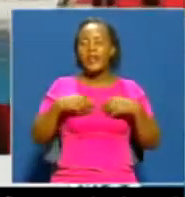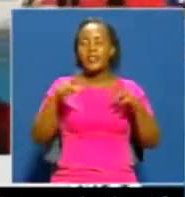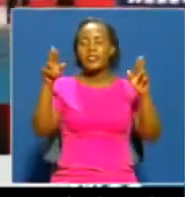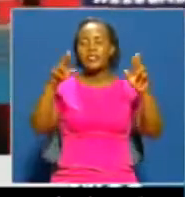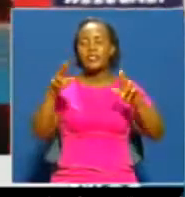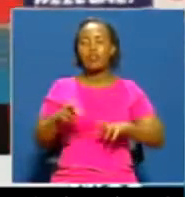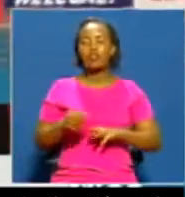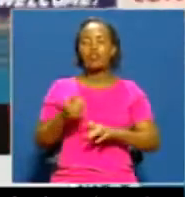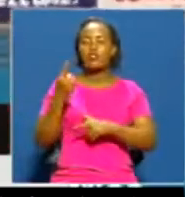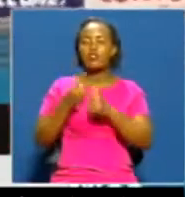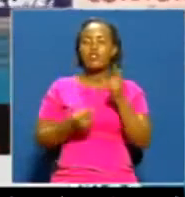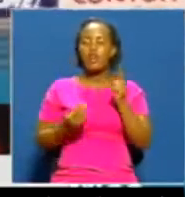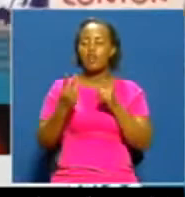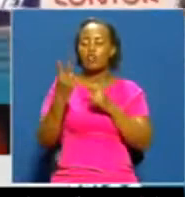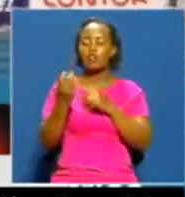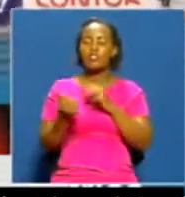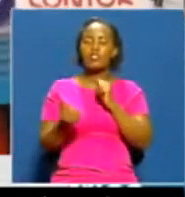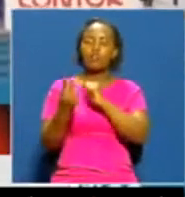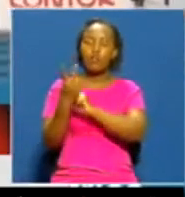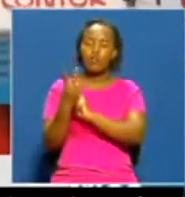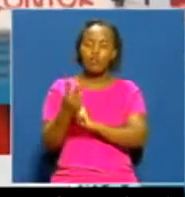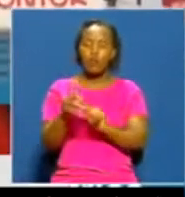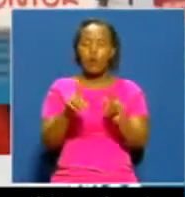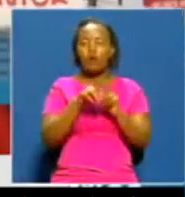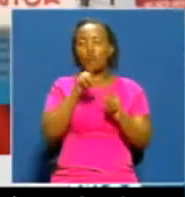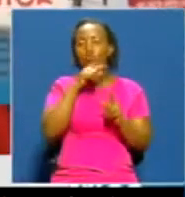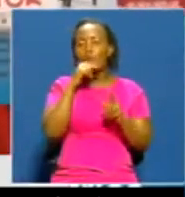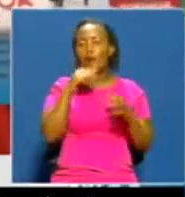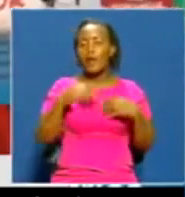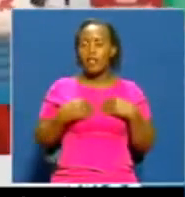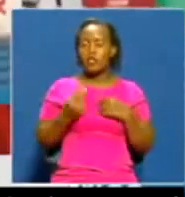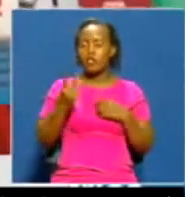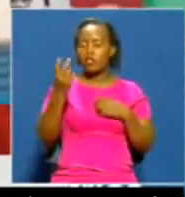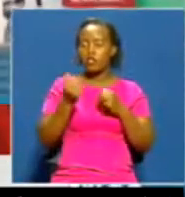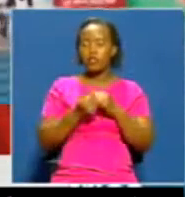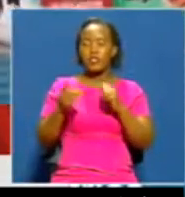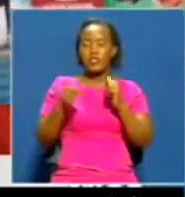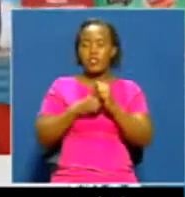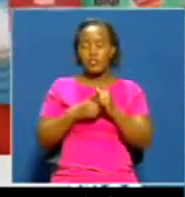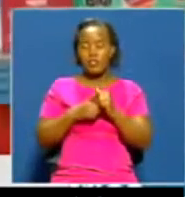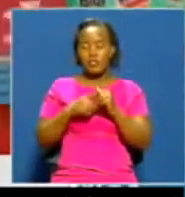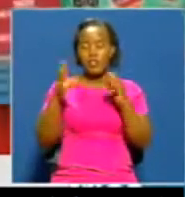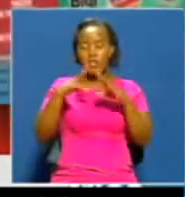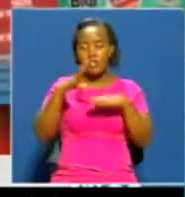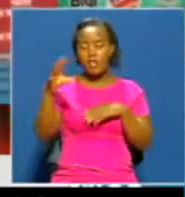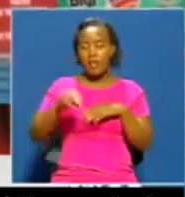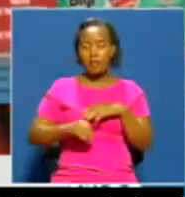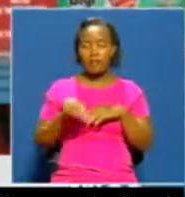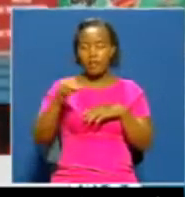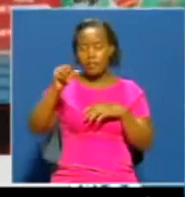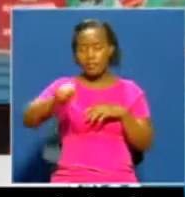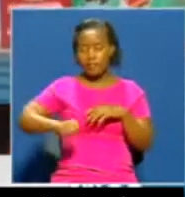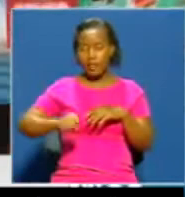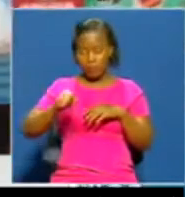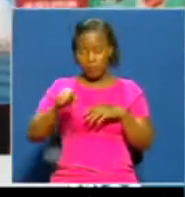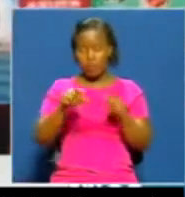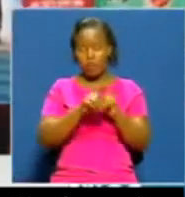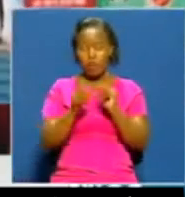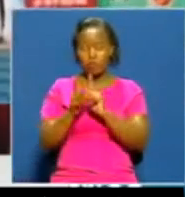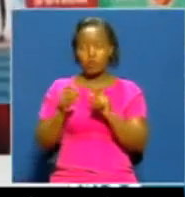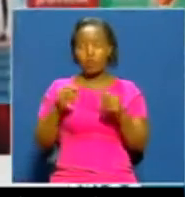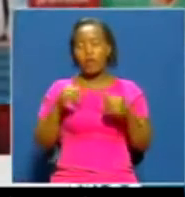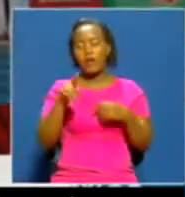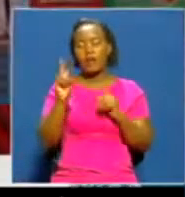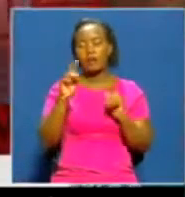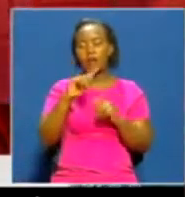Porto Novo. Sawe banked gold at the 2016 African Championship in Durban, South Africa, making him the first Kenyan to